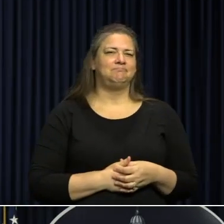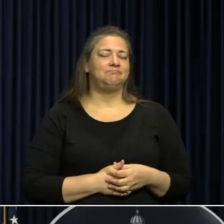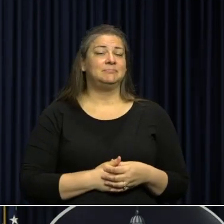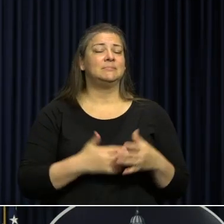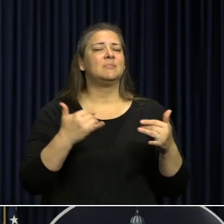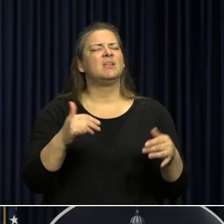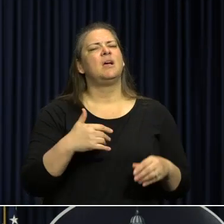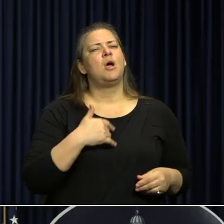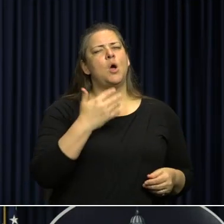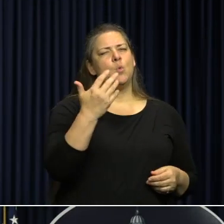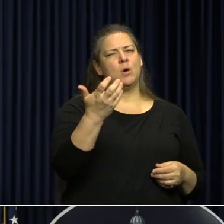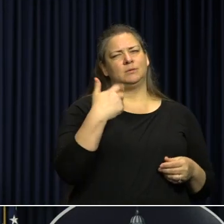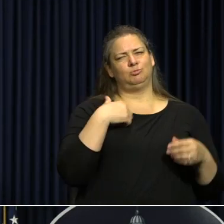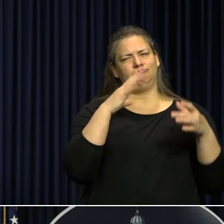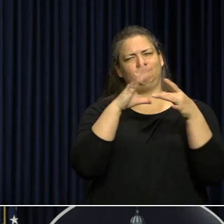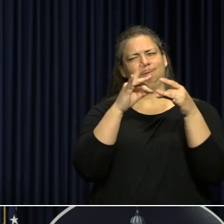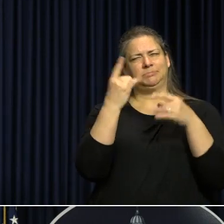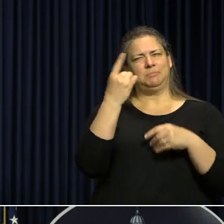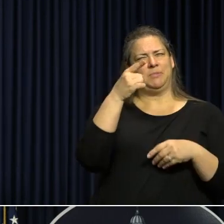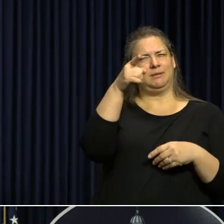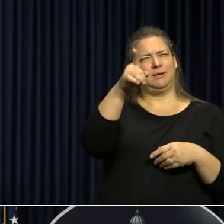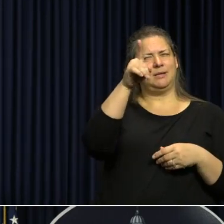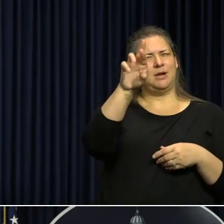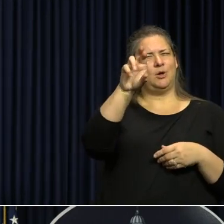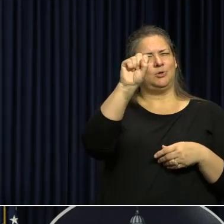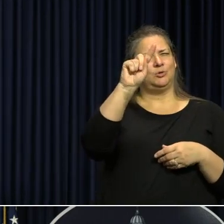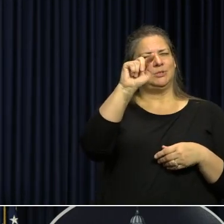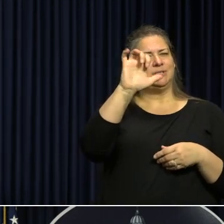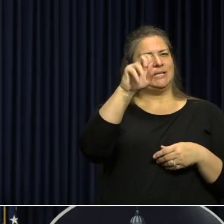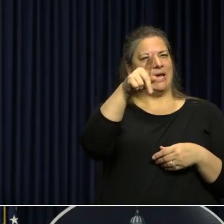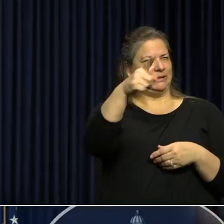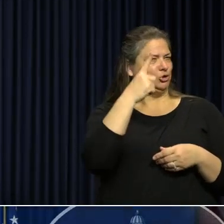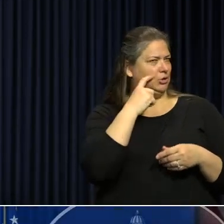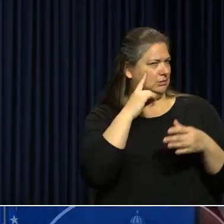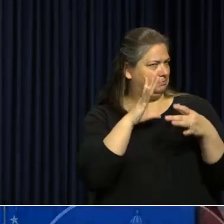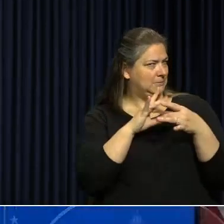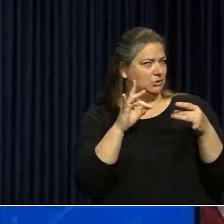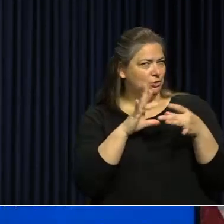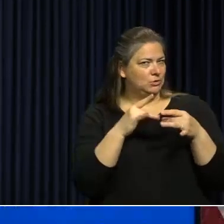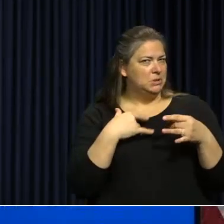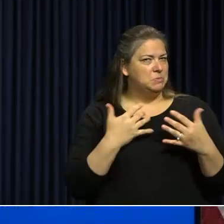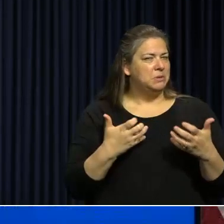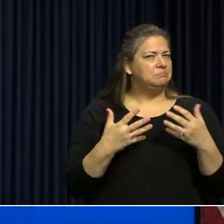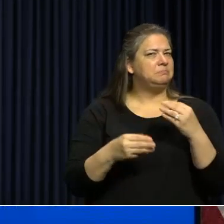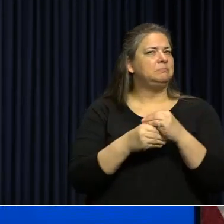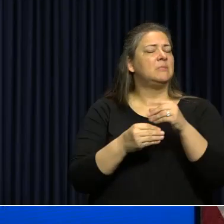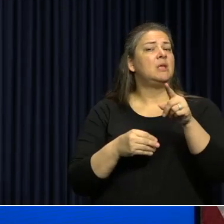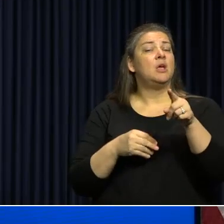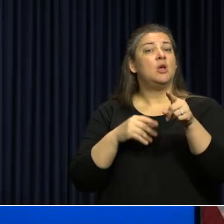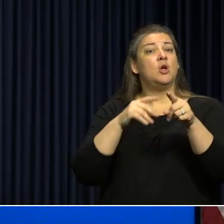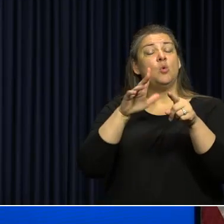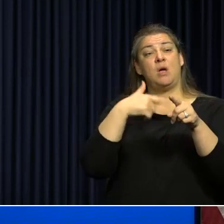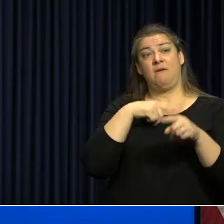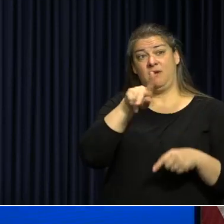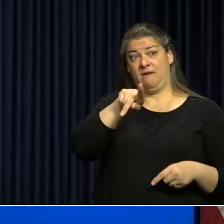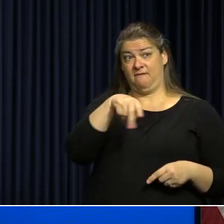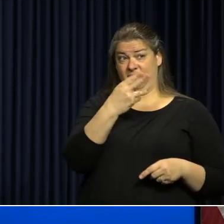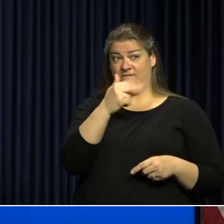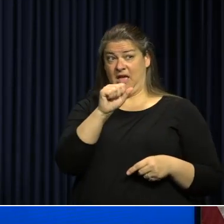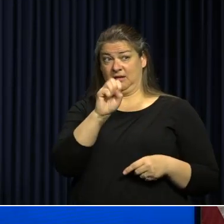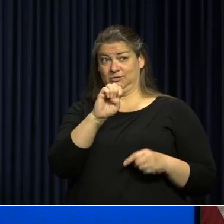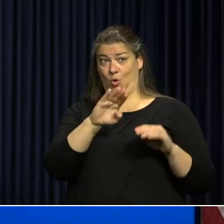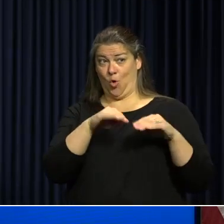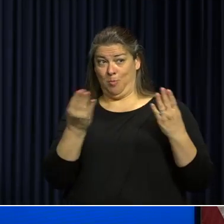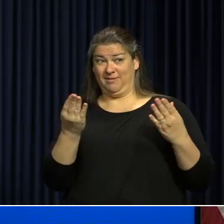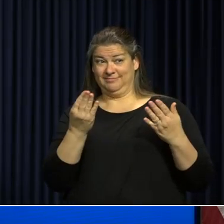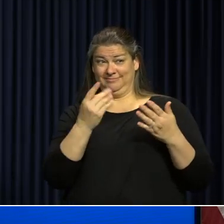I want to highlight one of the things that Dr. Stack just mentioned, and it's that when we have phased reopenings,